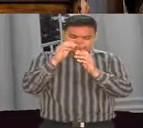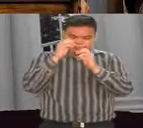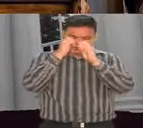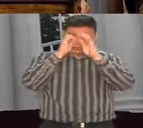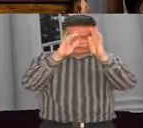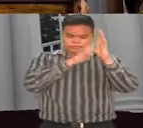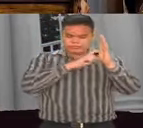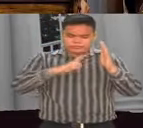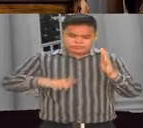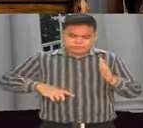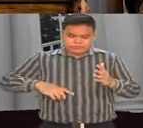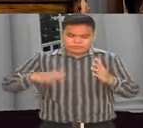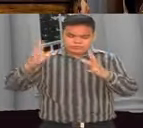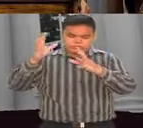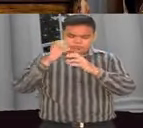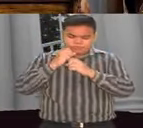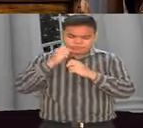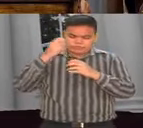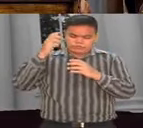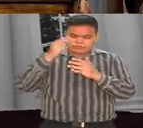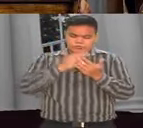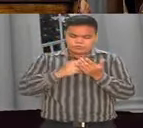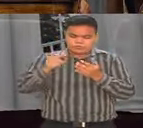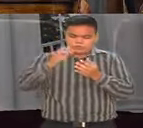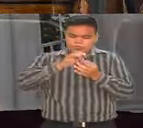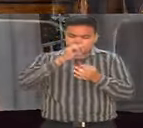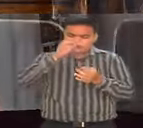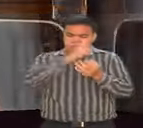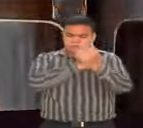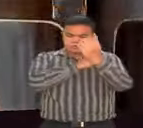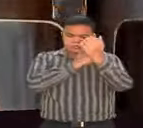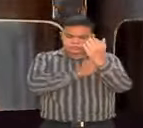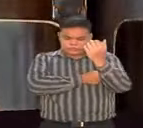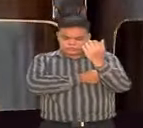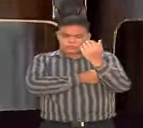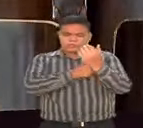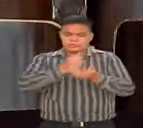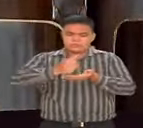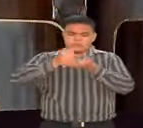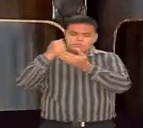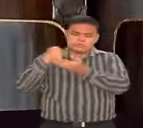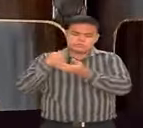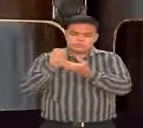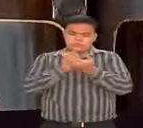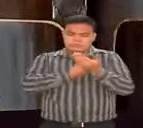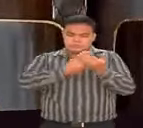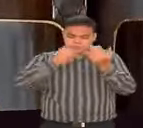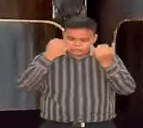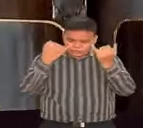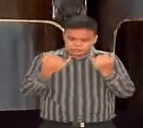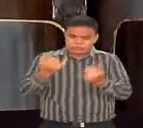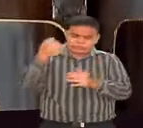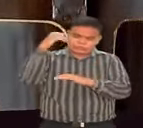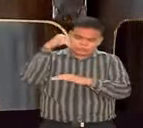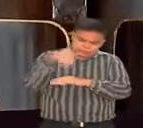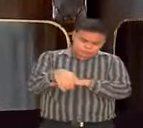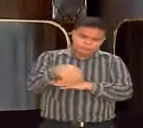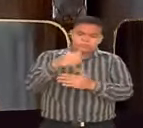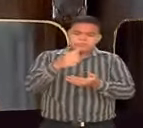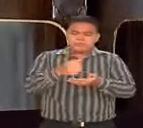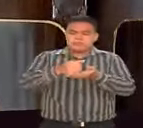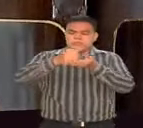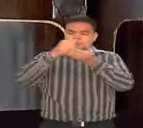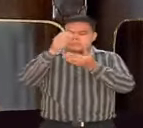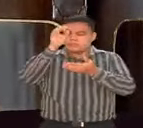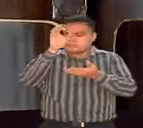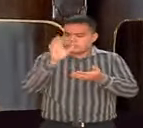name, we claim your Holy Spirit's power and Holy Spirit's anointing upon each and every one of us tonight. Help me,